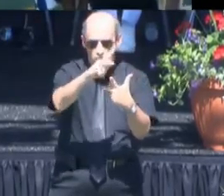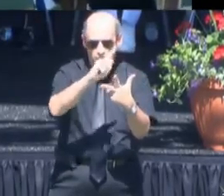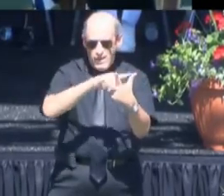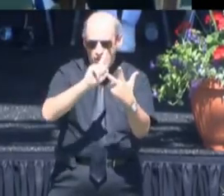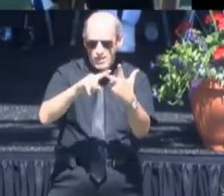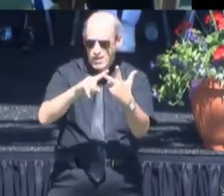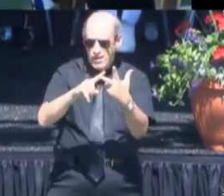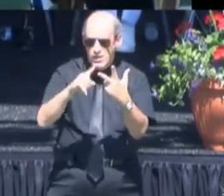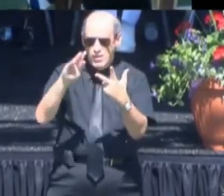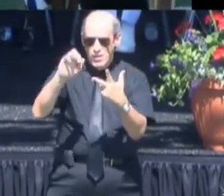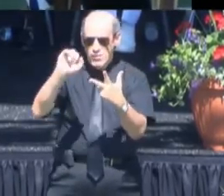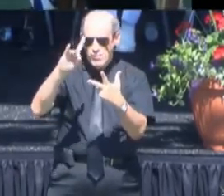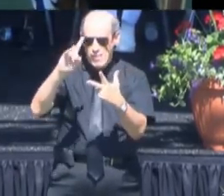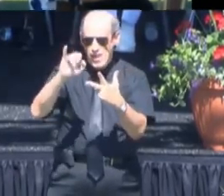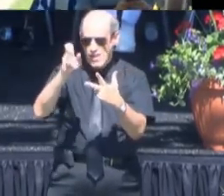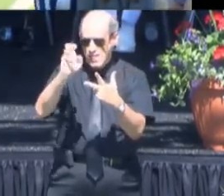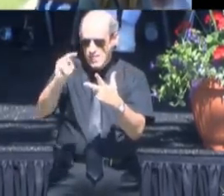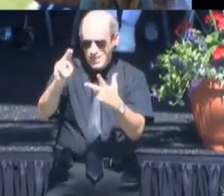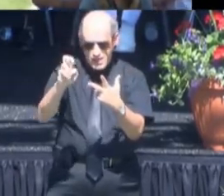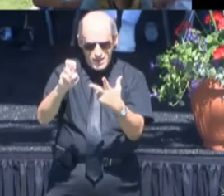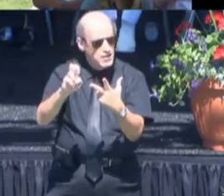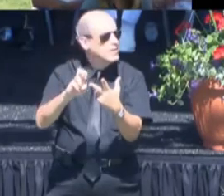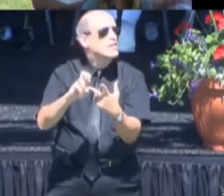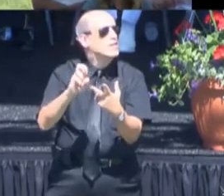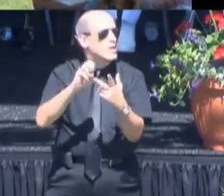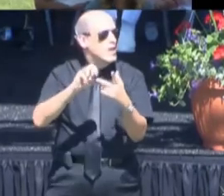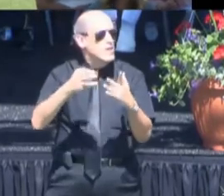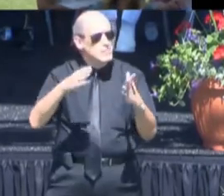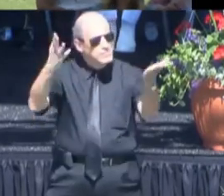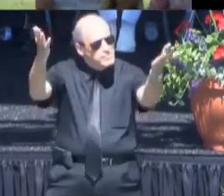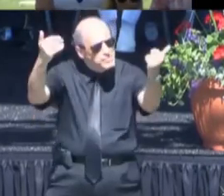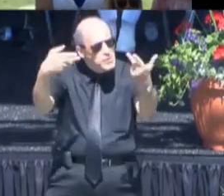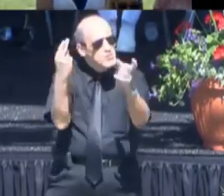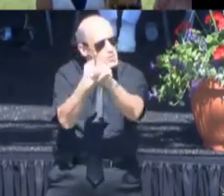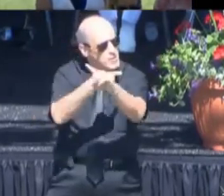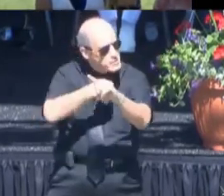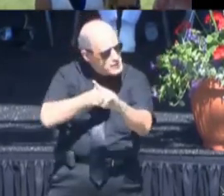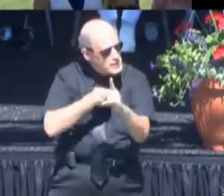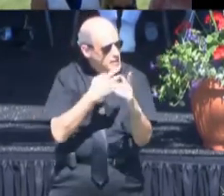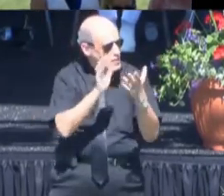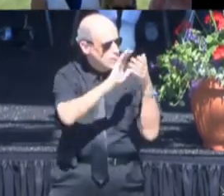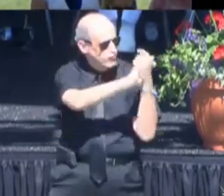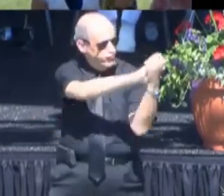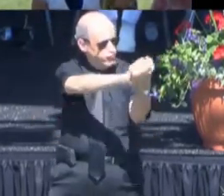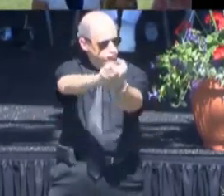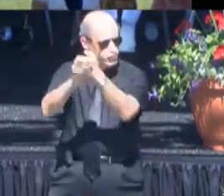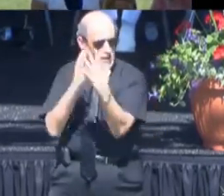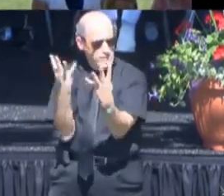Wakeham, Madeline Leland. Ladies and gentlemen, please join me in congratulating these outstanding scholars.